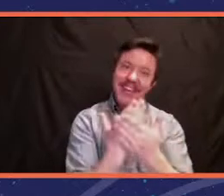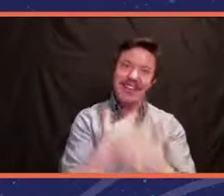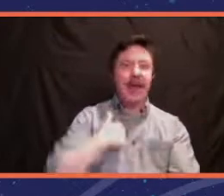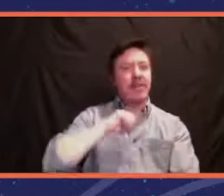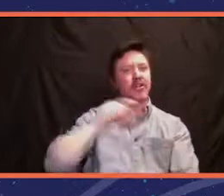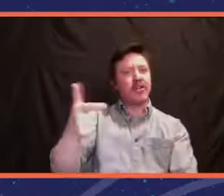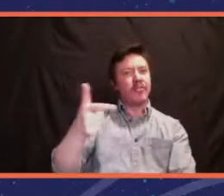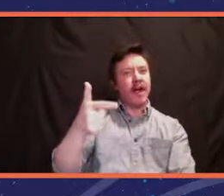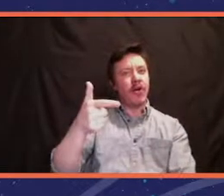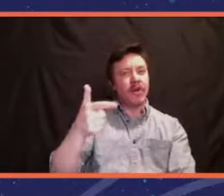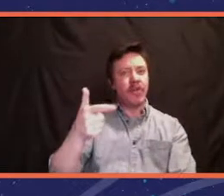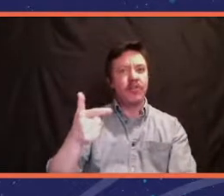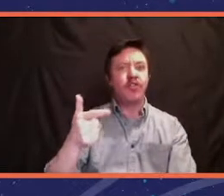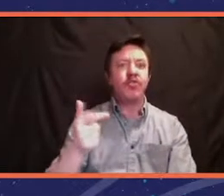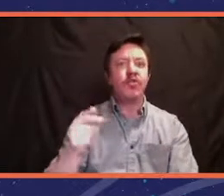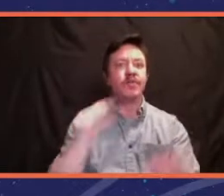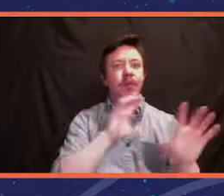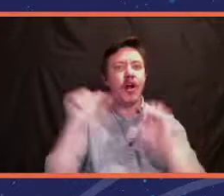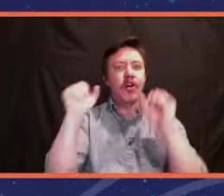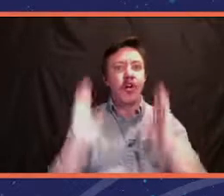to our host.